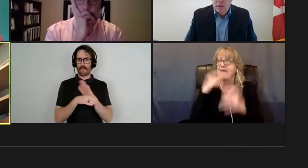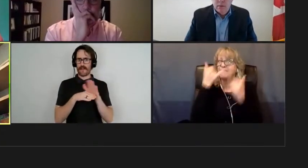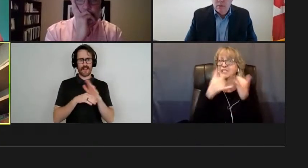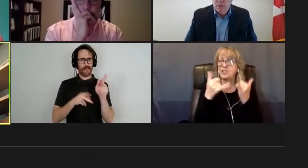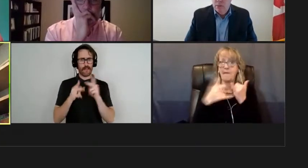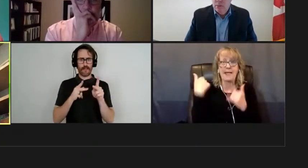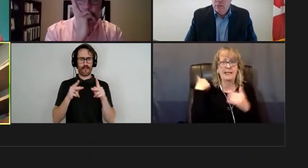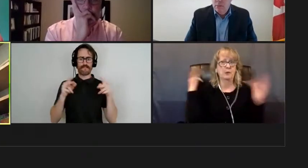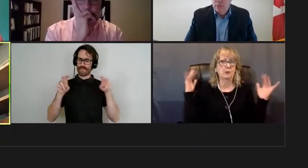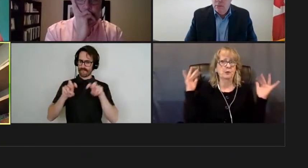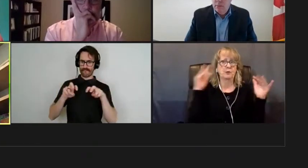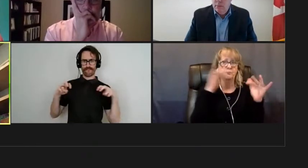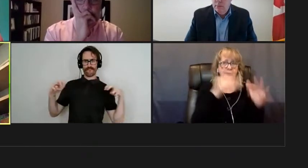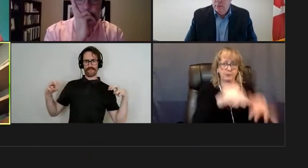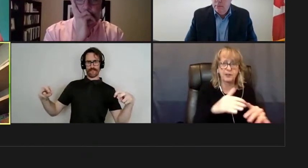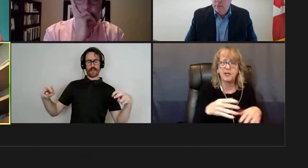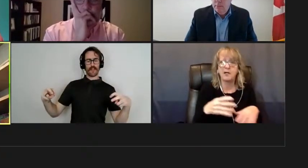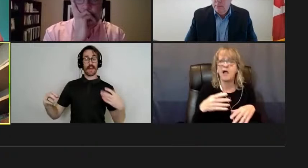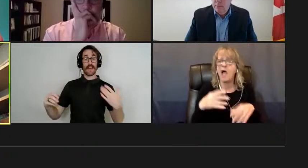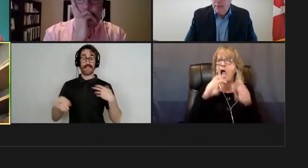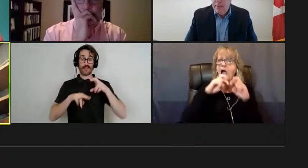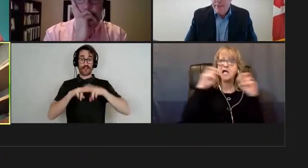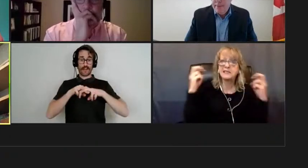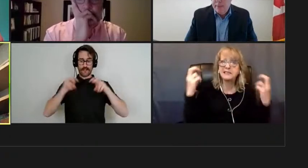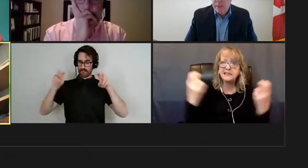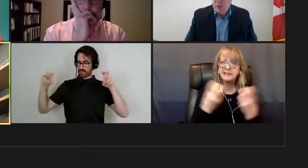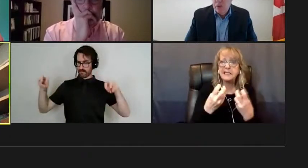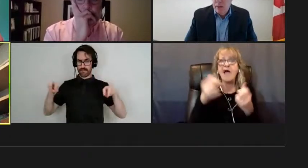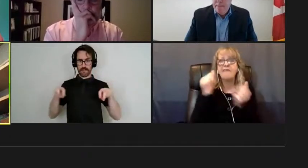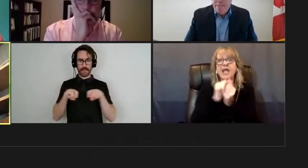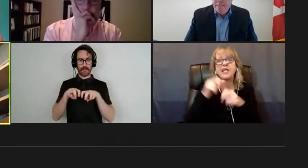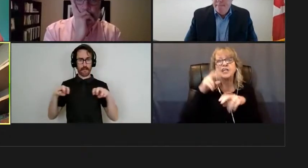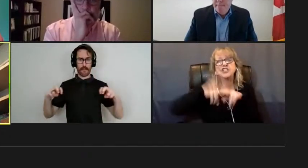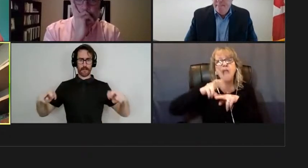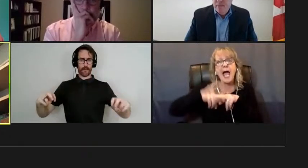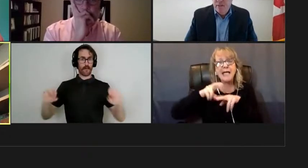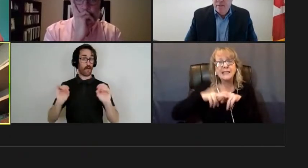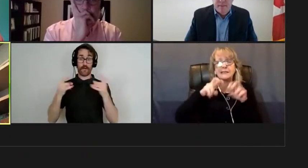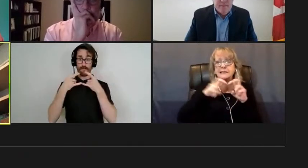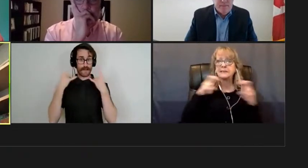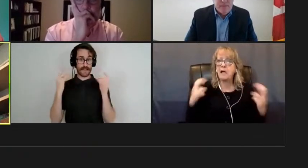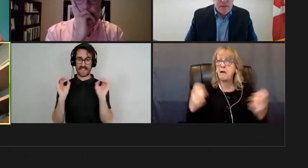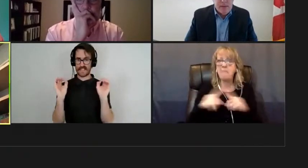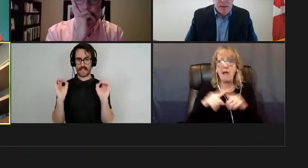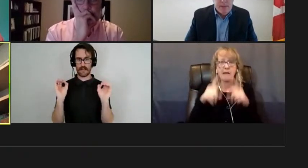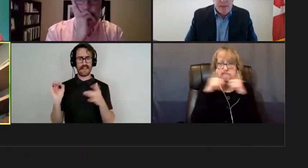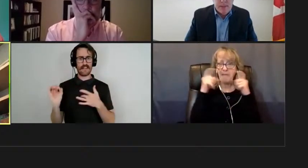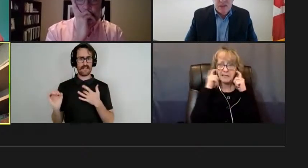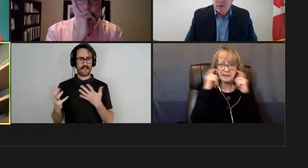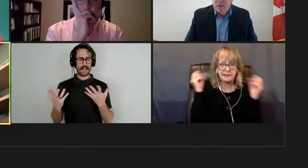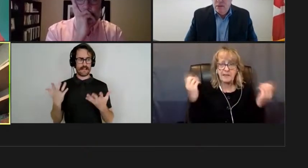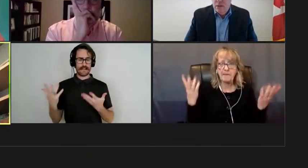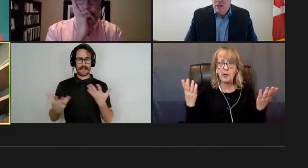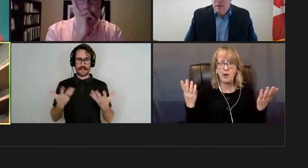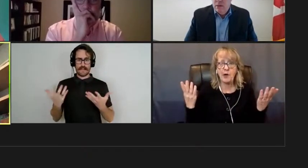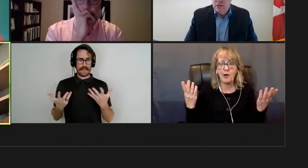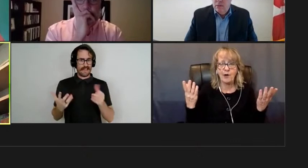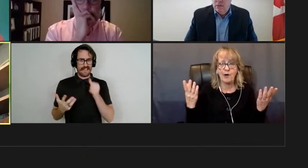like semicircles with their lawn chairs, no masks, and it you just feel aghast about what to